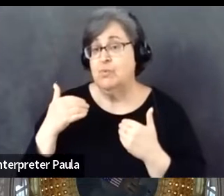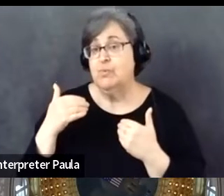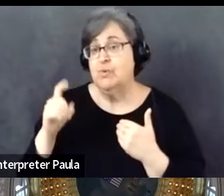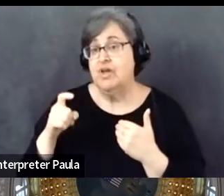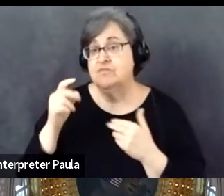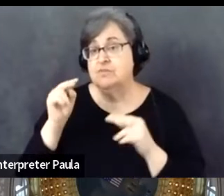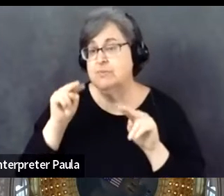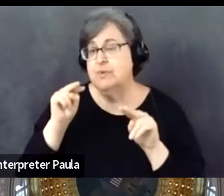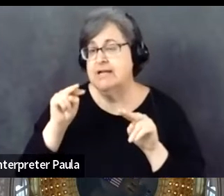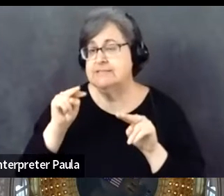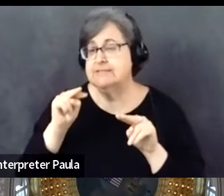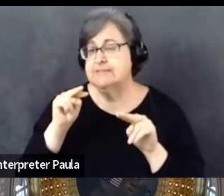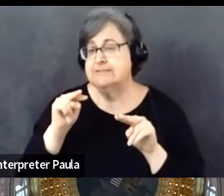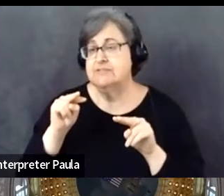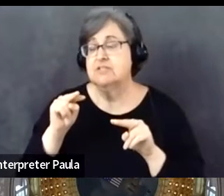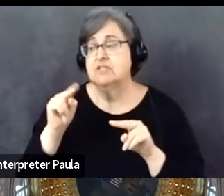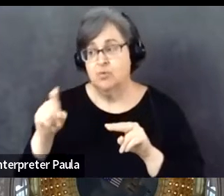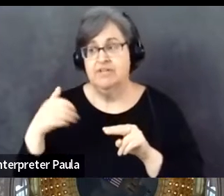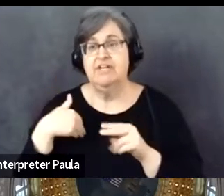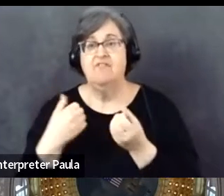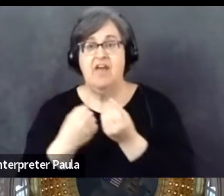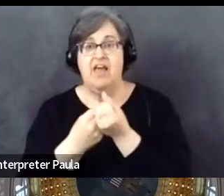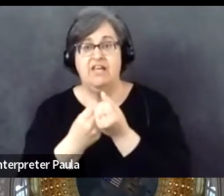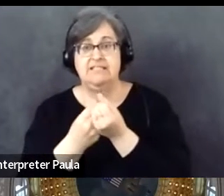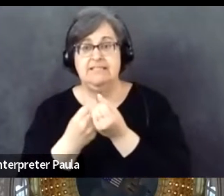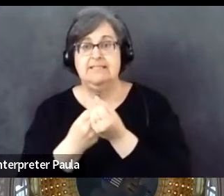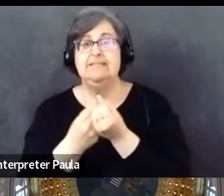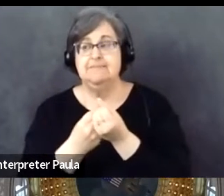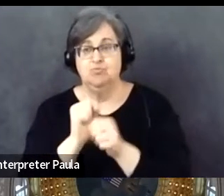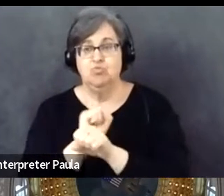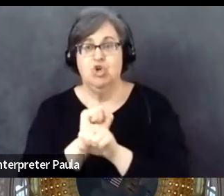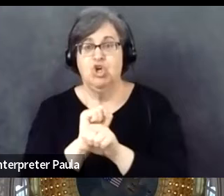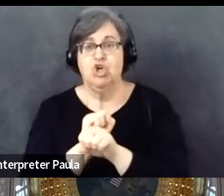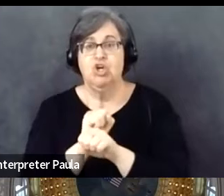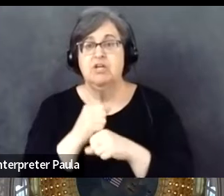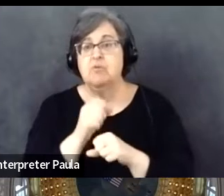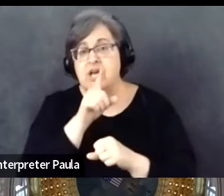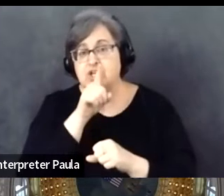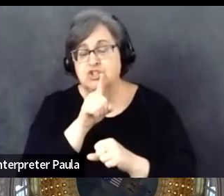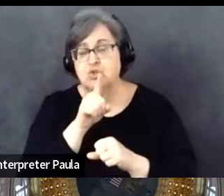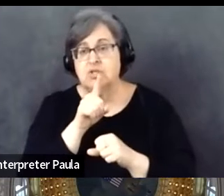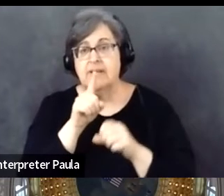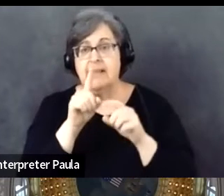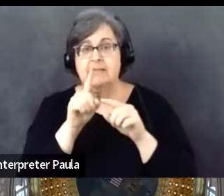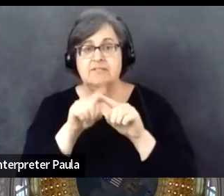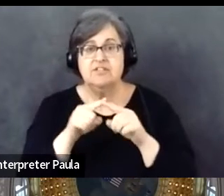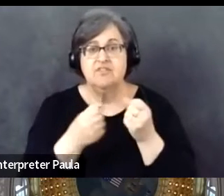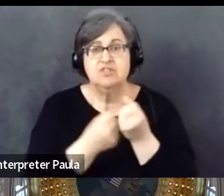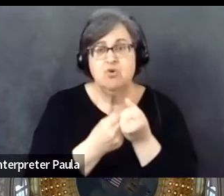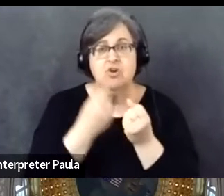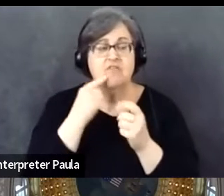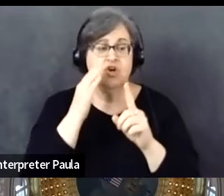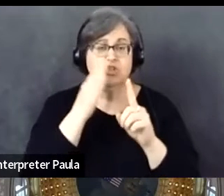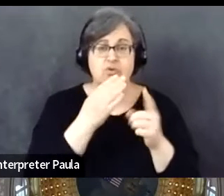keep our eye on this, and there will have to be some advocacy to make sure that these levels of support, whether it's for direct